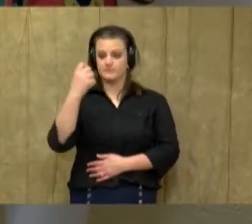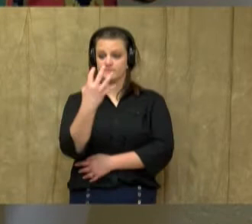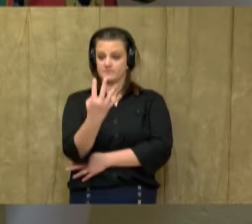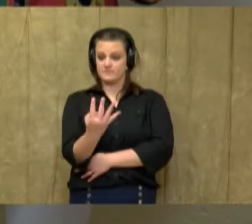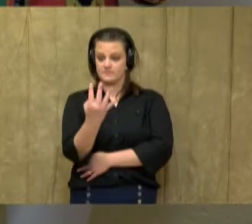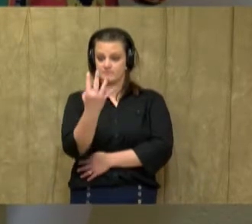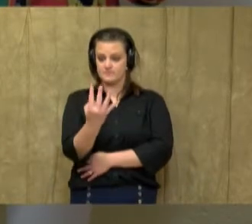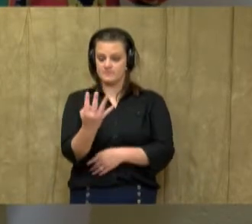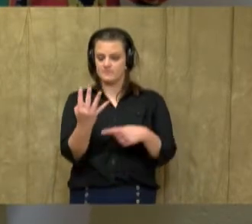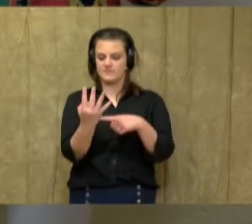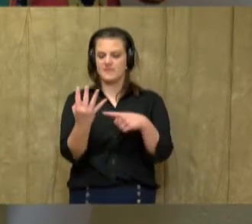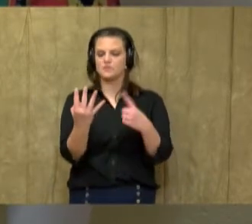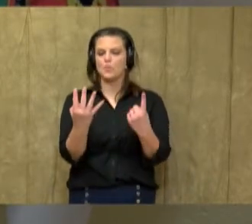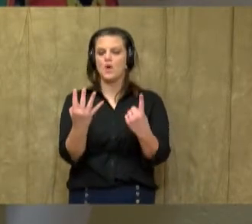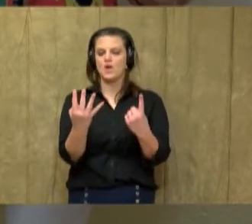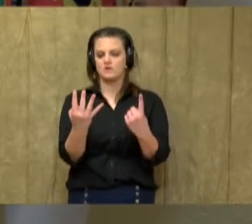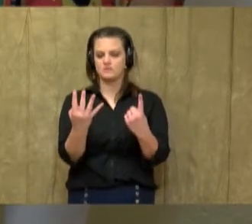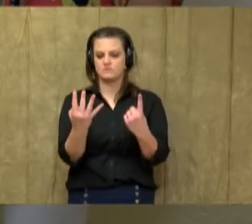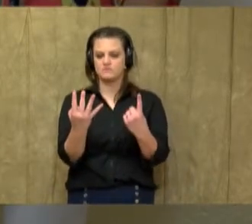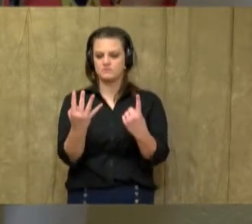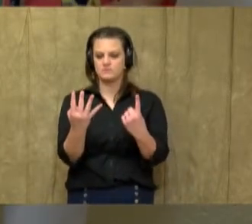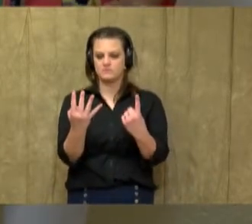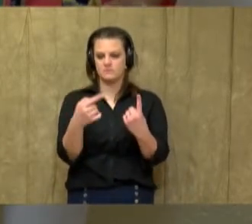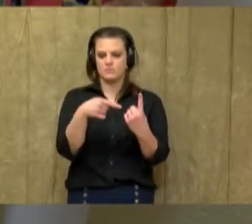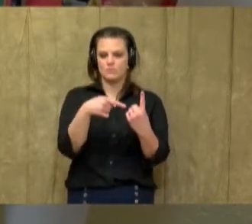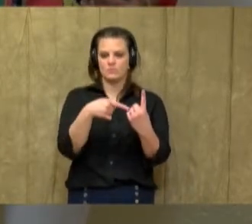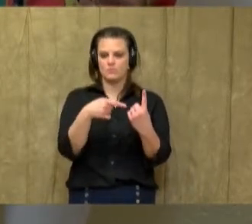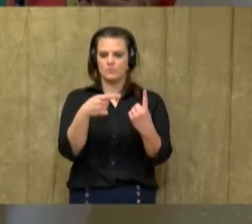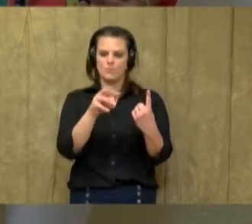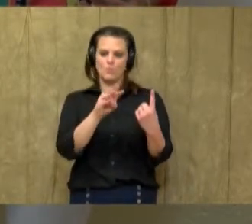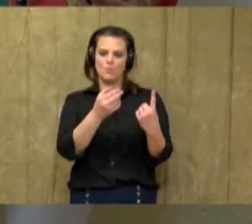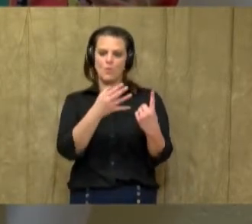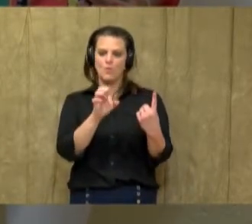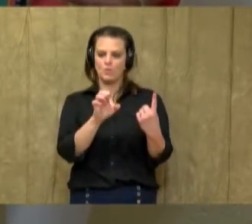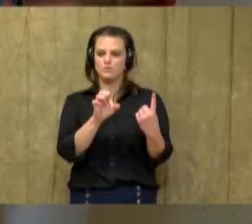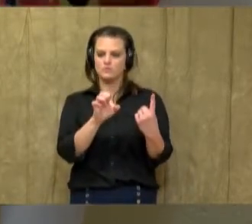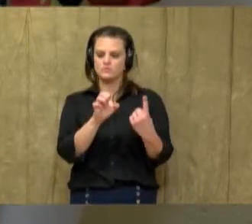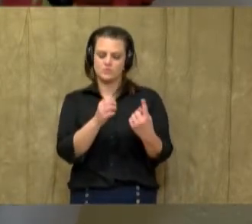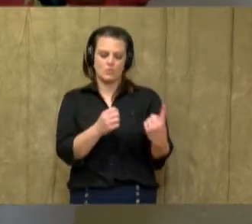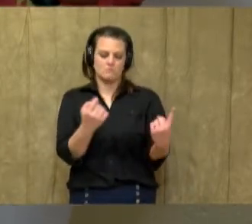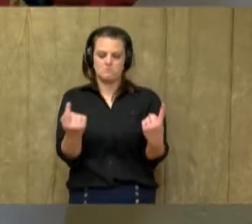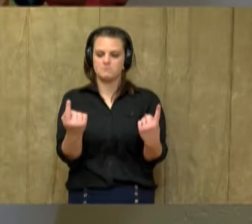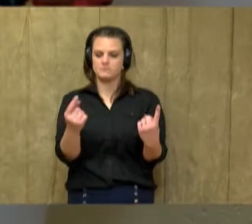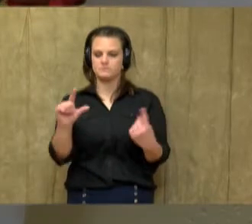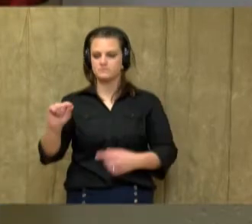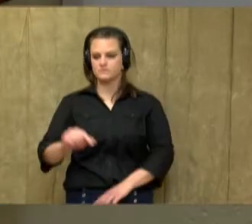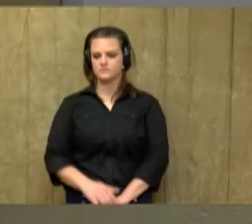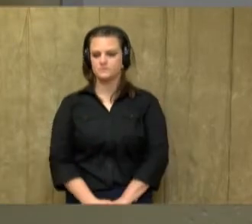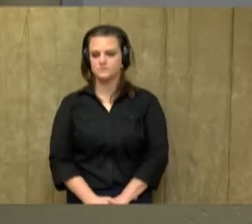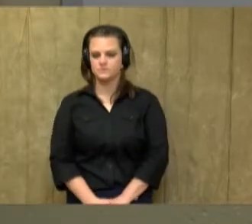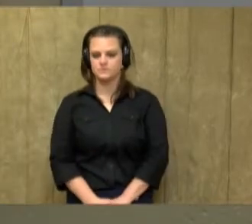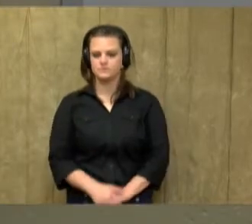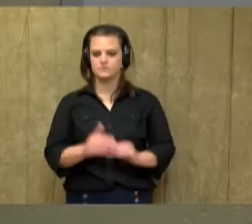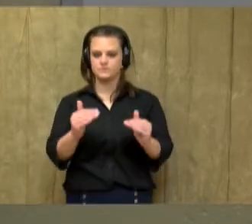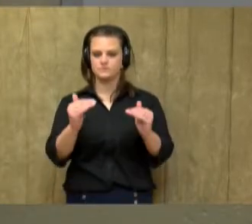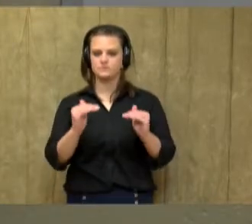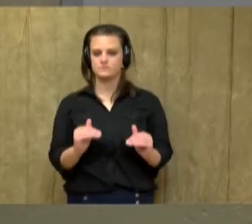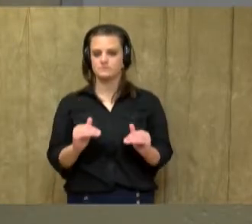4/4 is 1 whole, and 1 times 20 is 20. Now look at the next fraction I